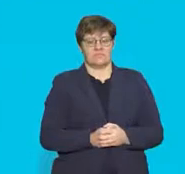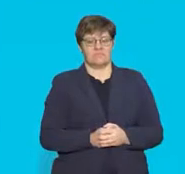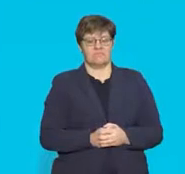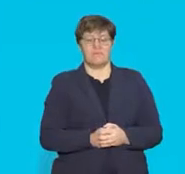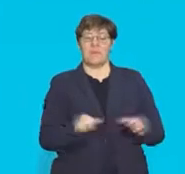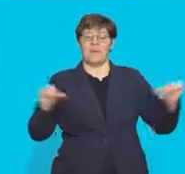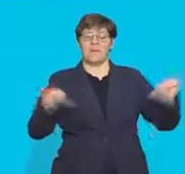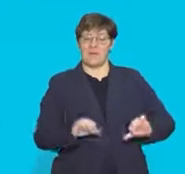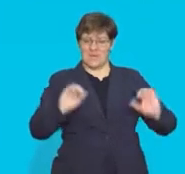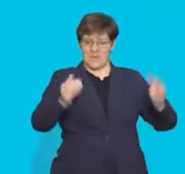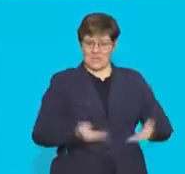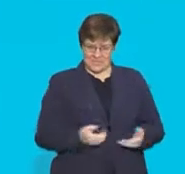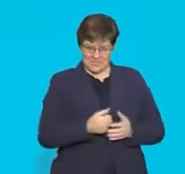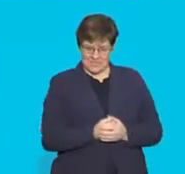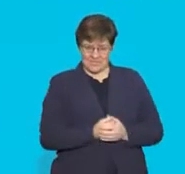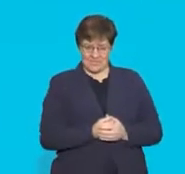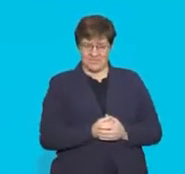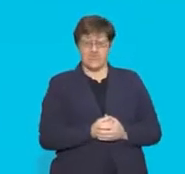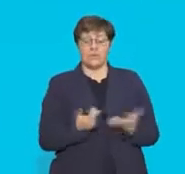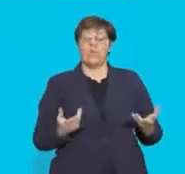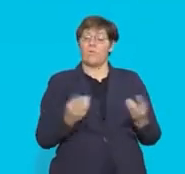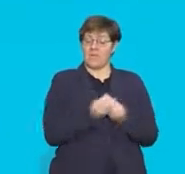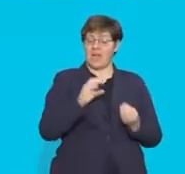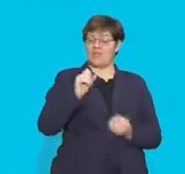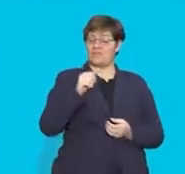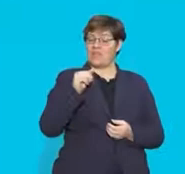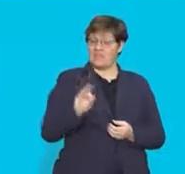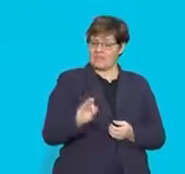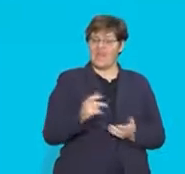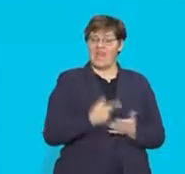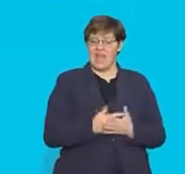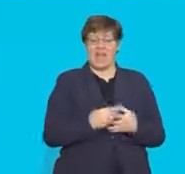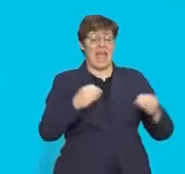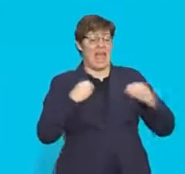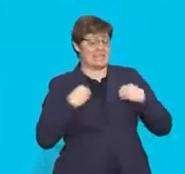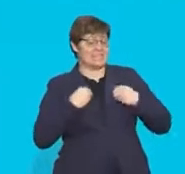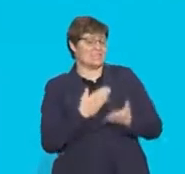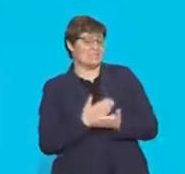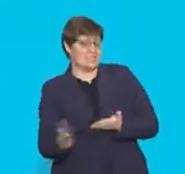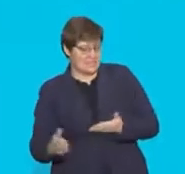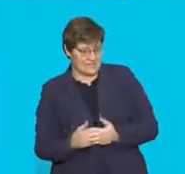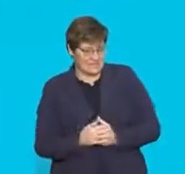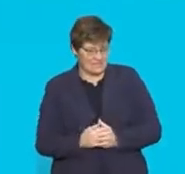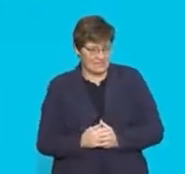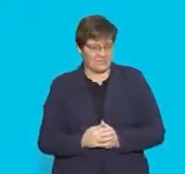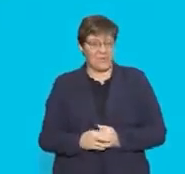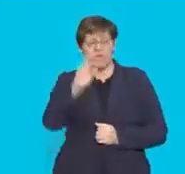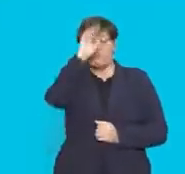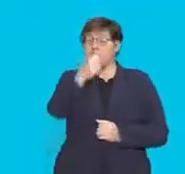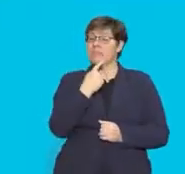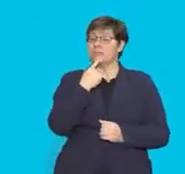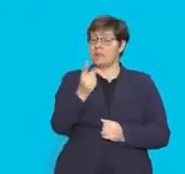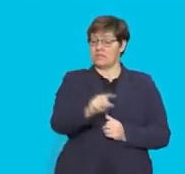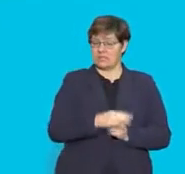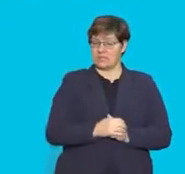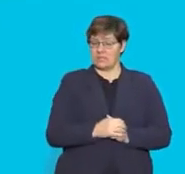Welcome back, Accounting Boffins. You're with Ashraf Patel and Asset Disposal. Yes. Now remember what we said? We said when